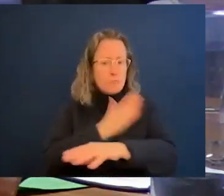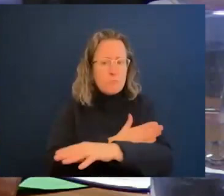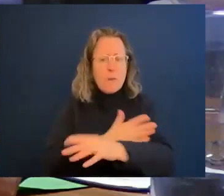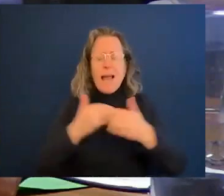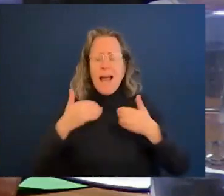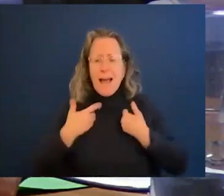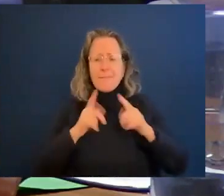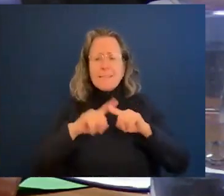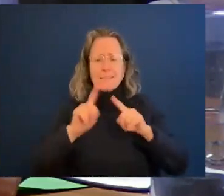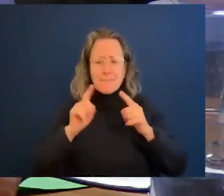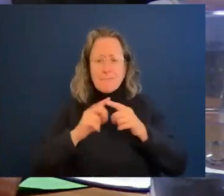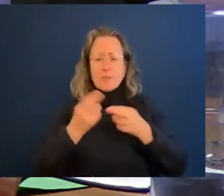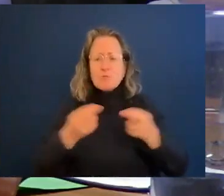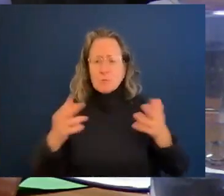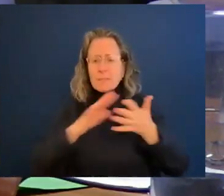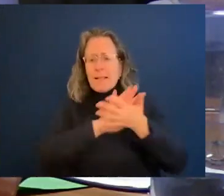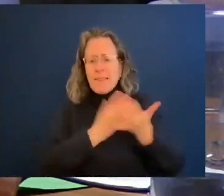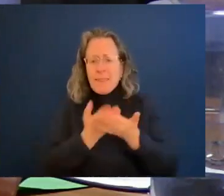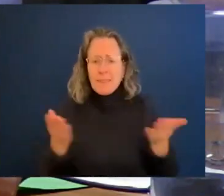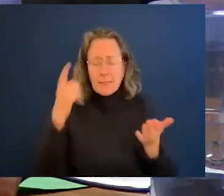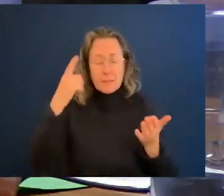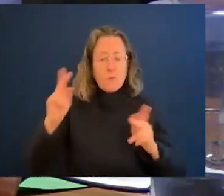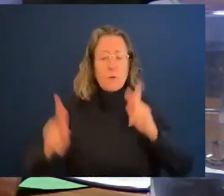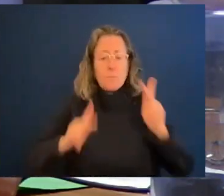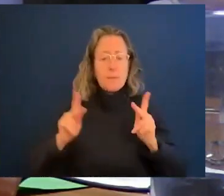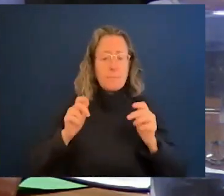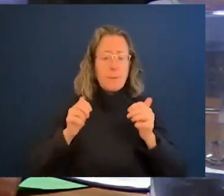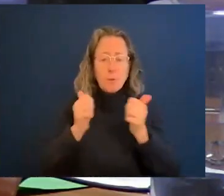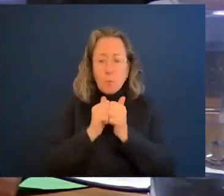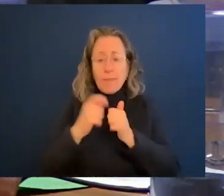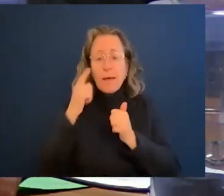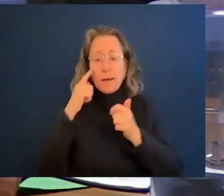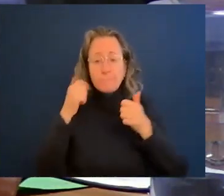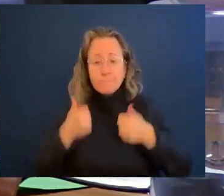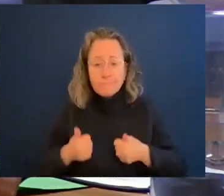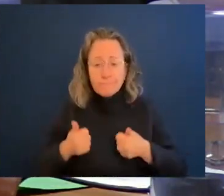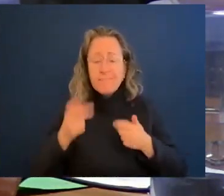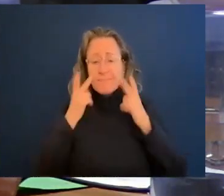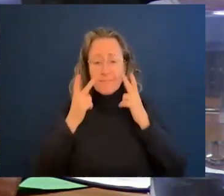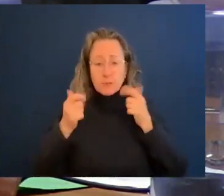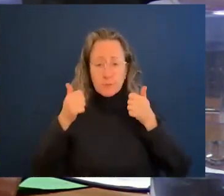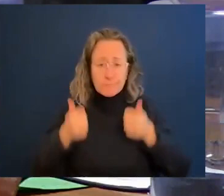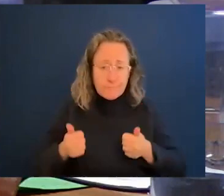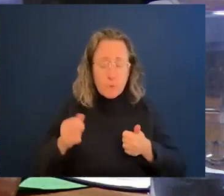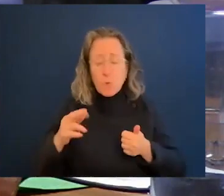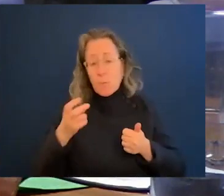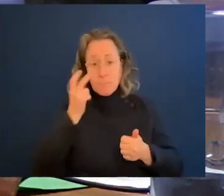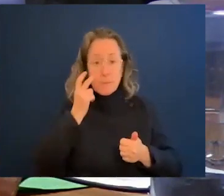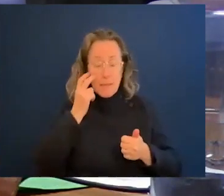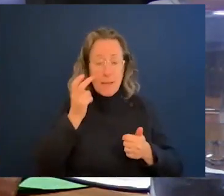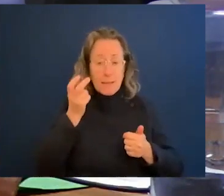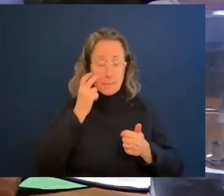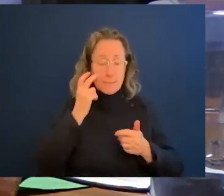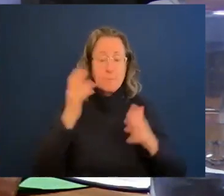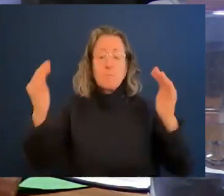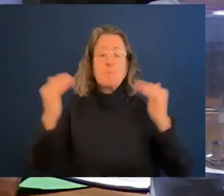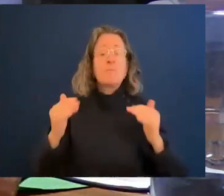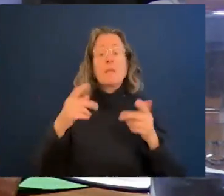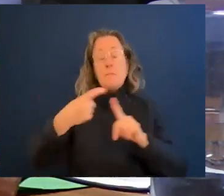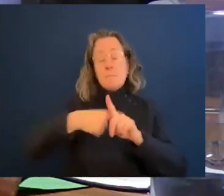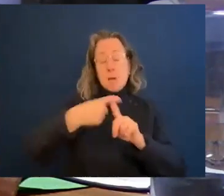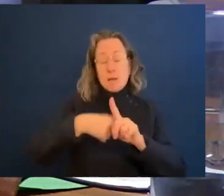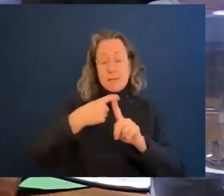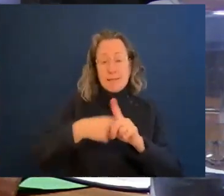we would put the uh uh yes so those are the two grants the we put the monthly financial and EMS reports on